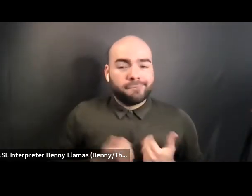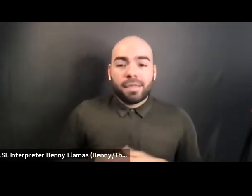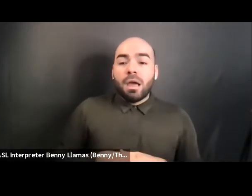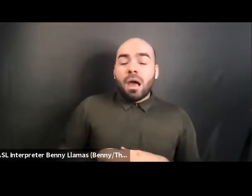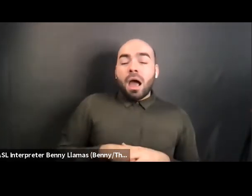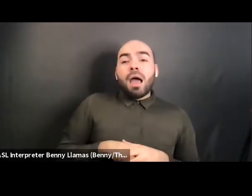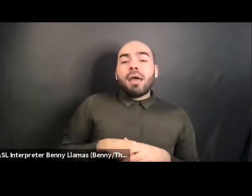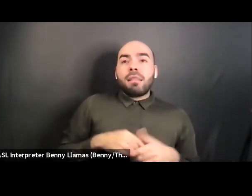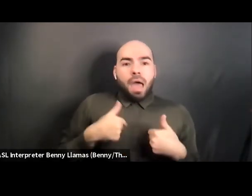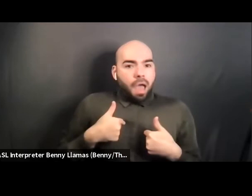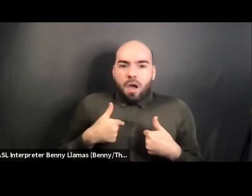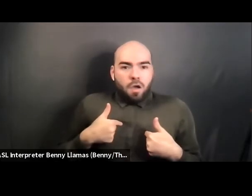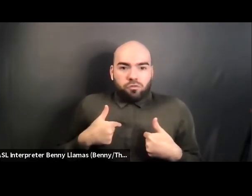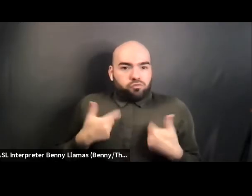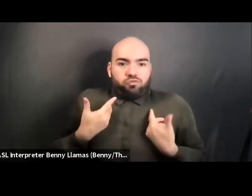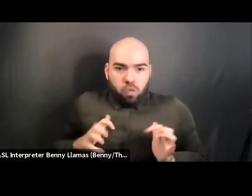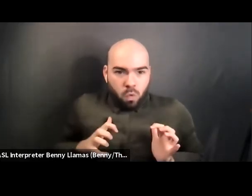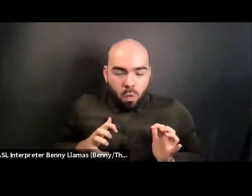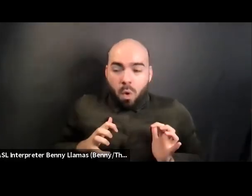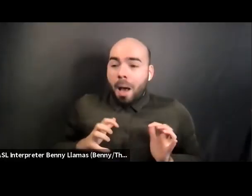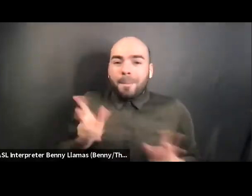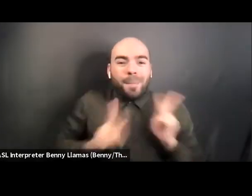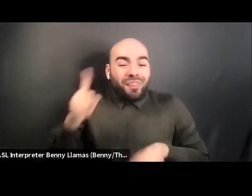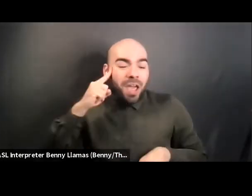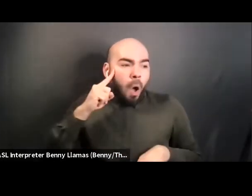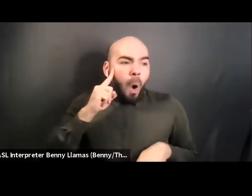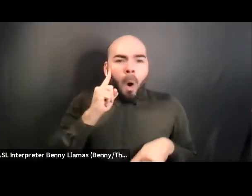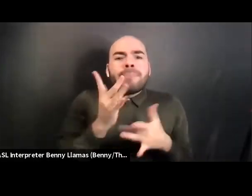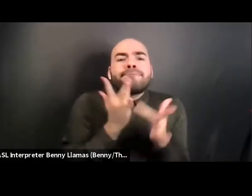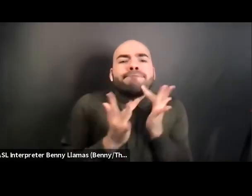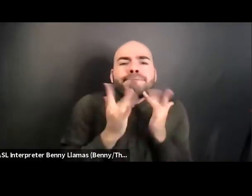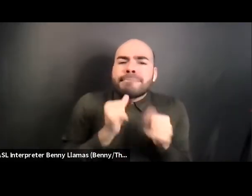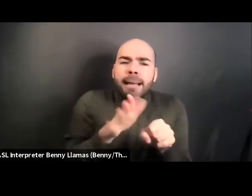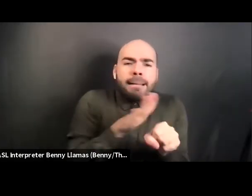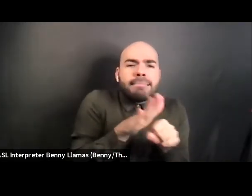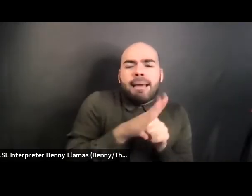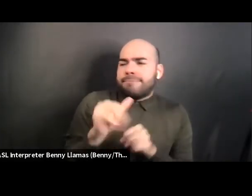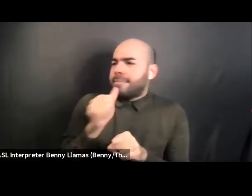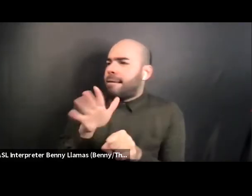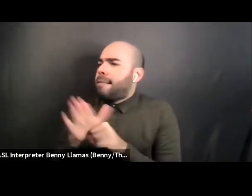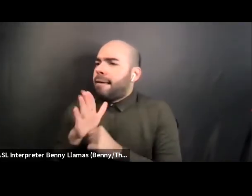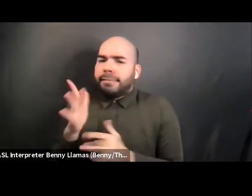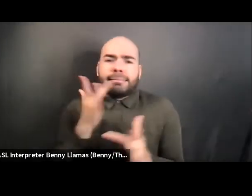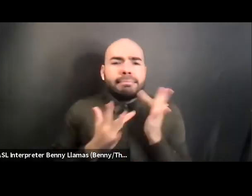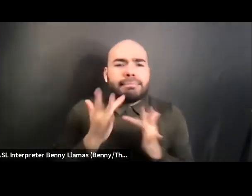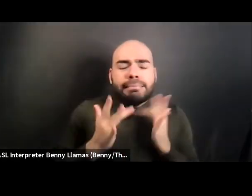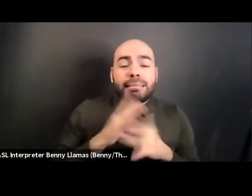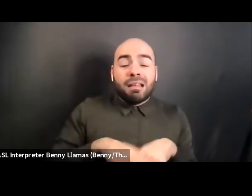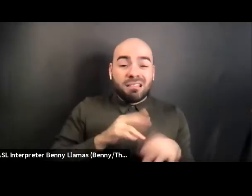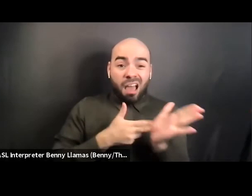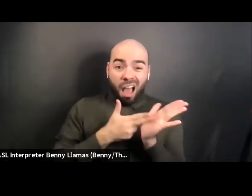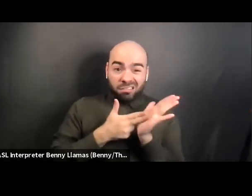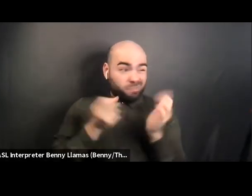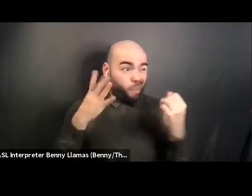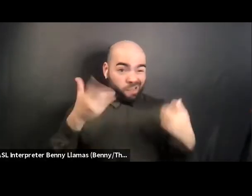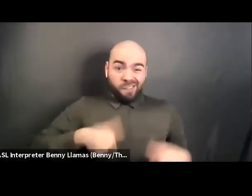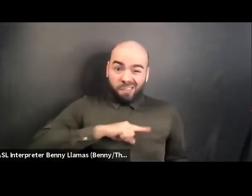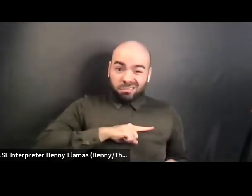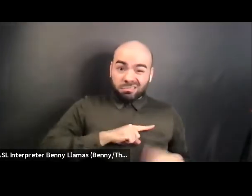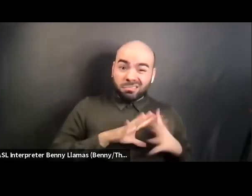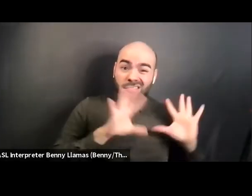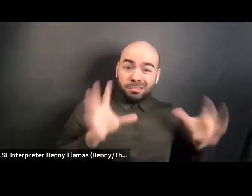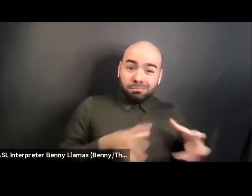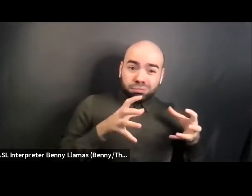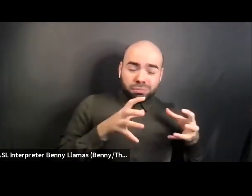to increase the already stark mythology that divides artists and administrators, and TBH, the number of us who are spinning all